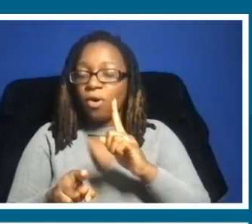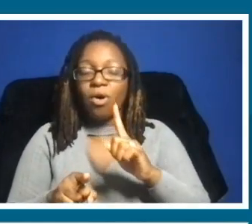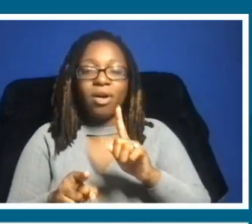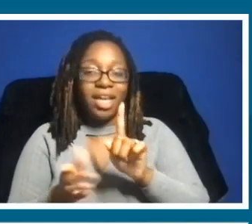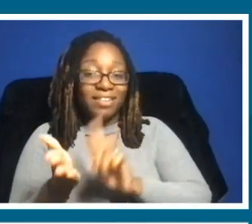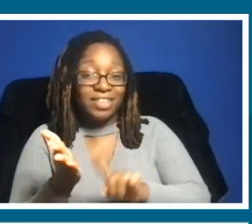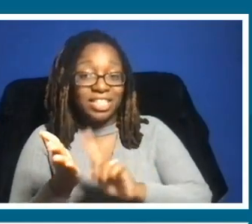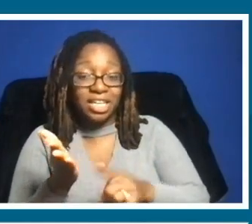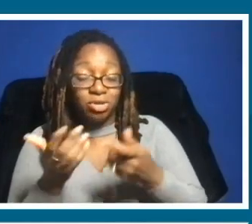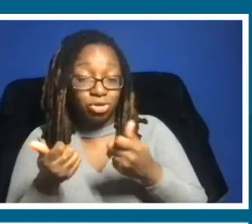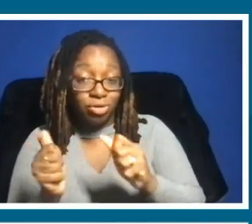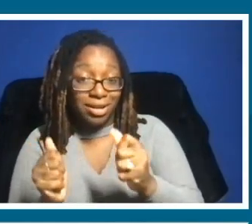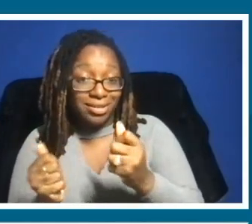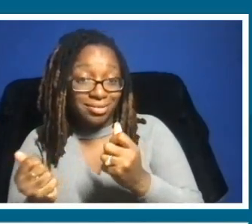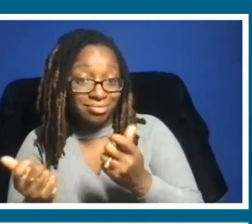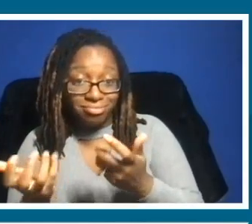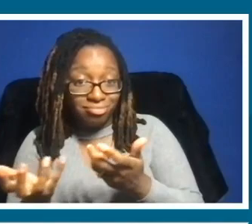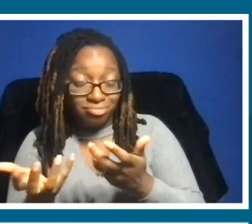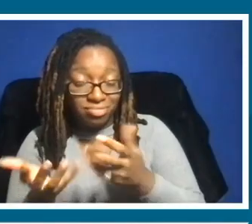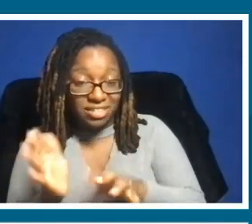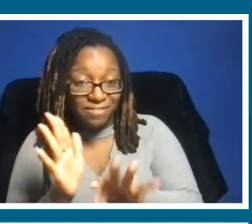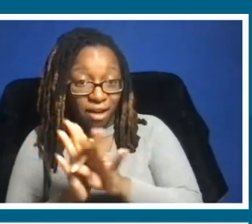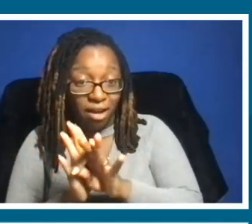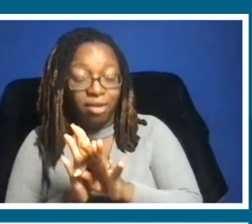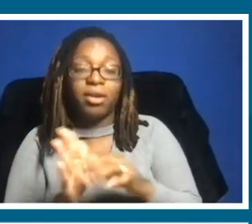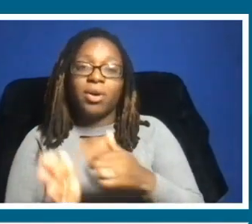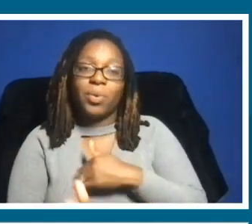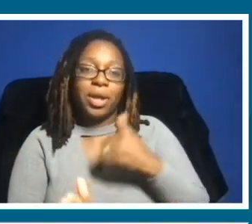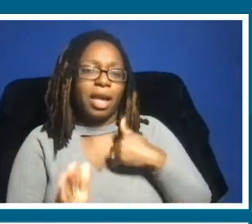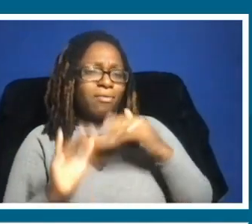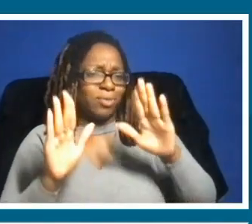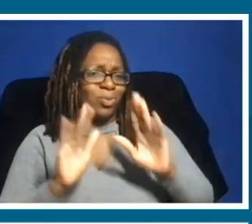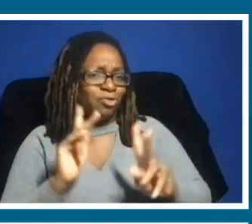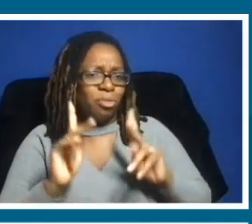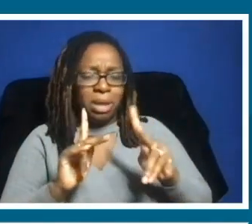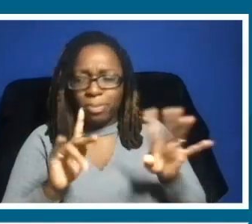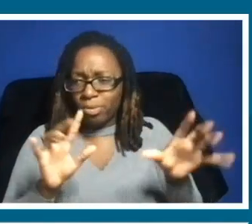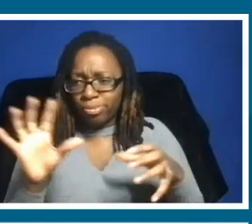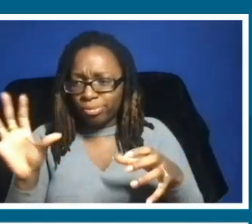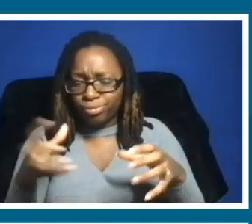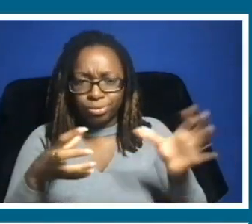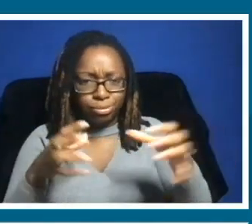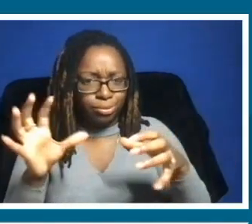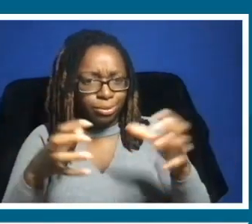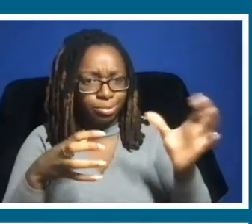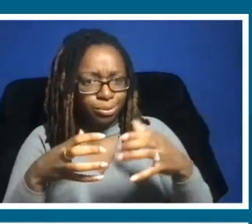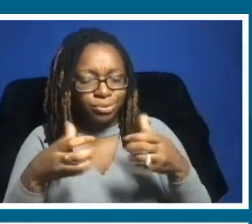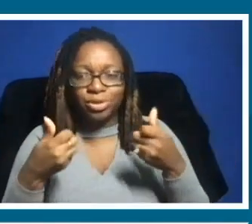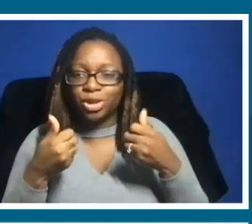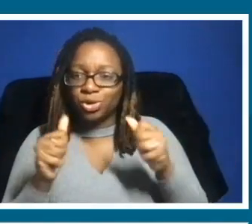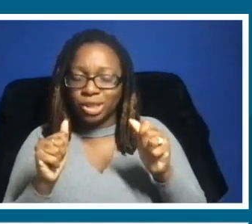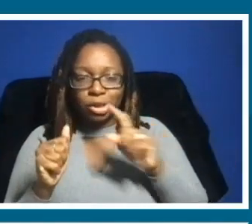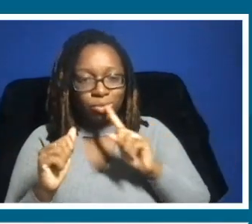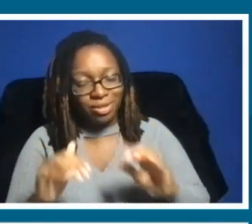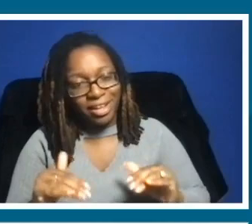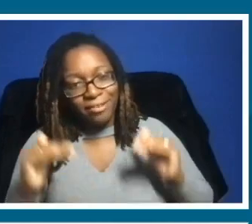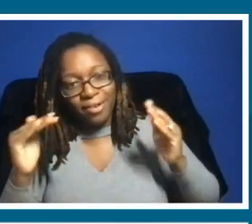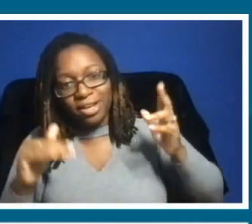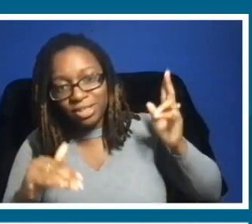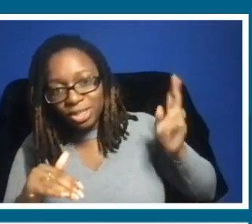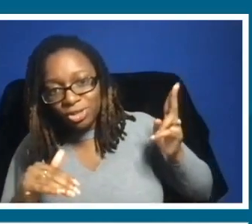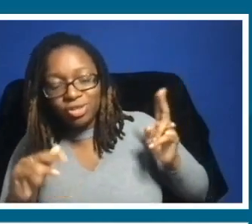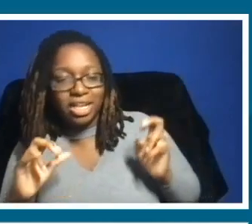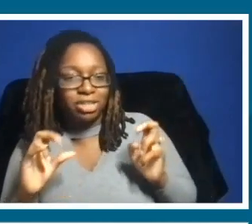asking. And so we put together all these wonderful people together to advance history education in a way that